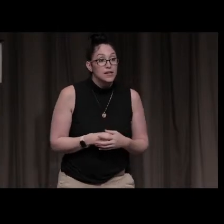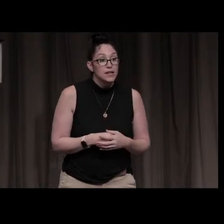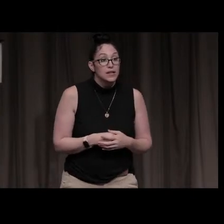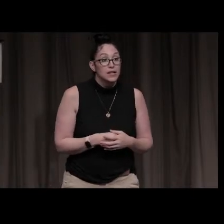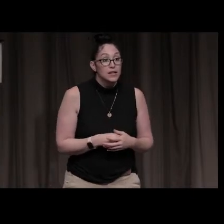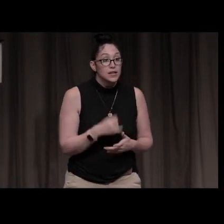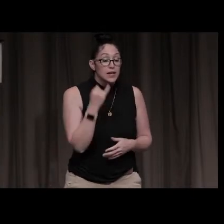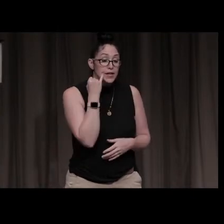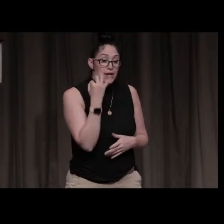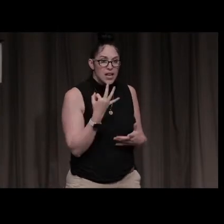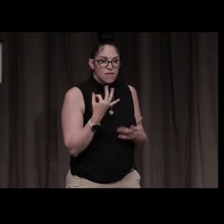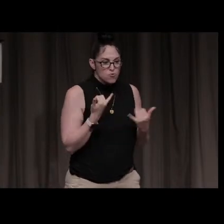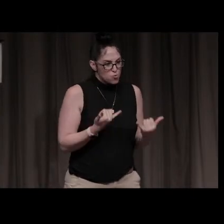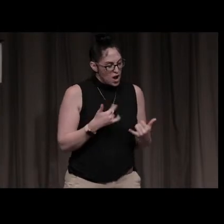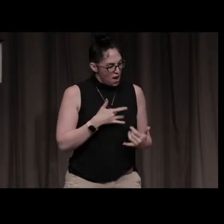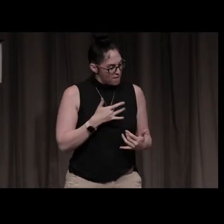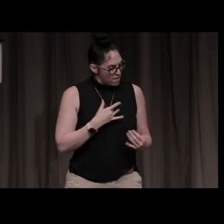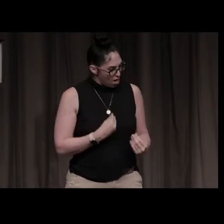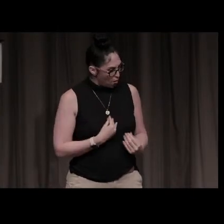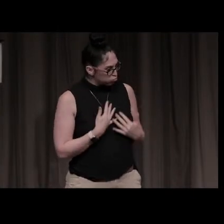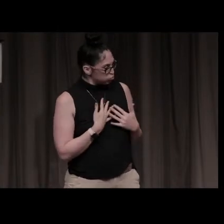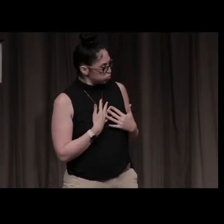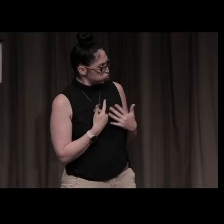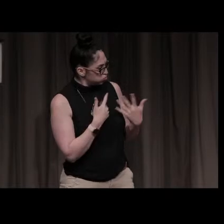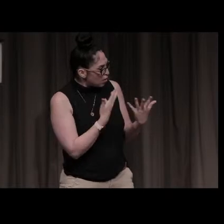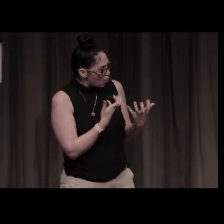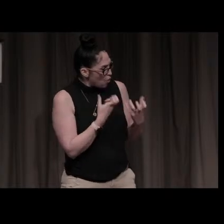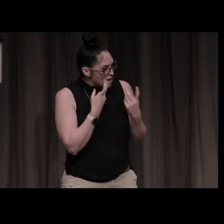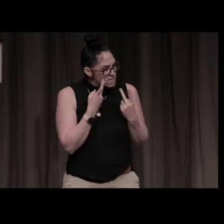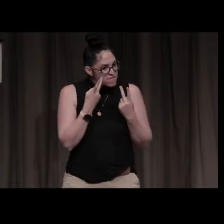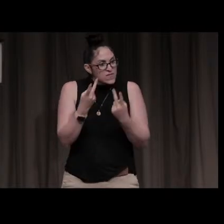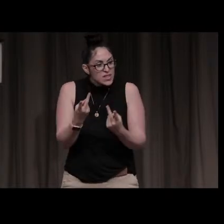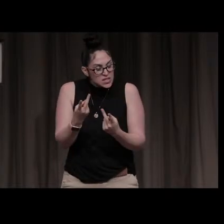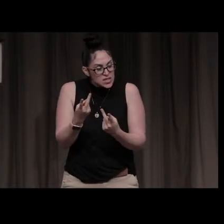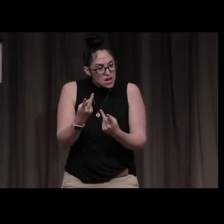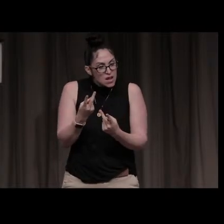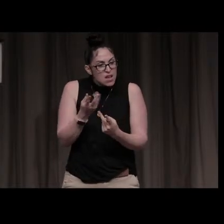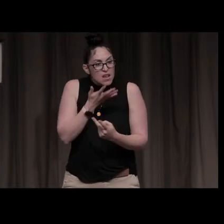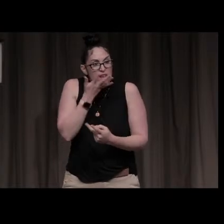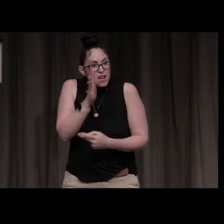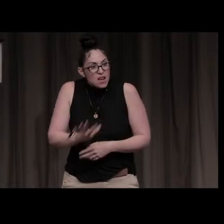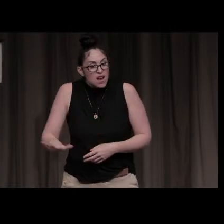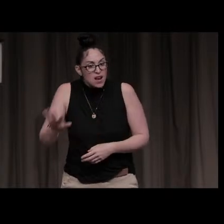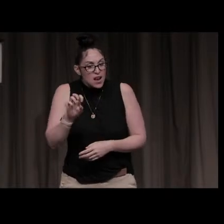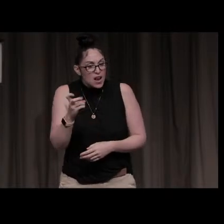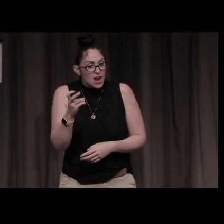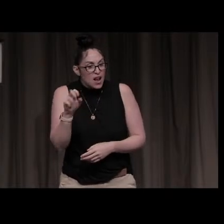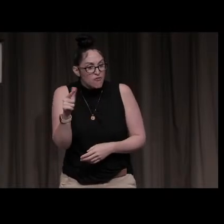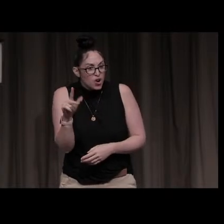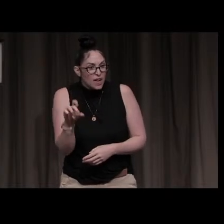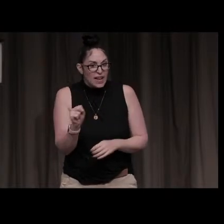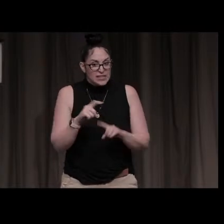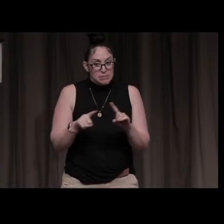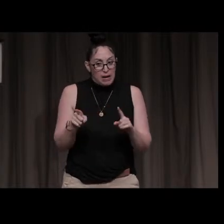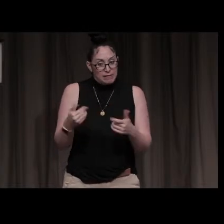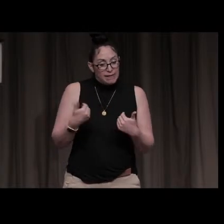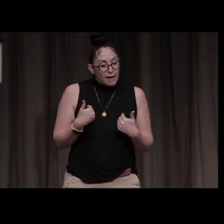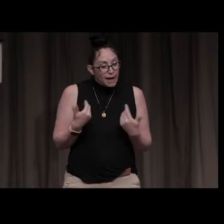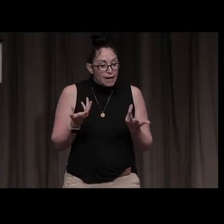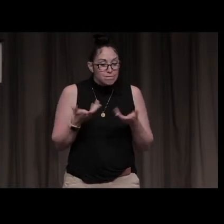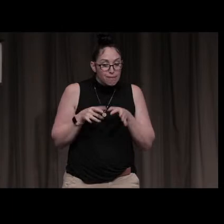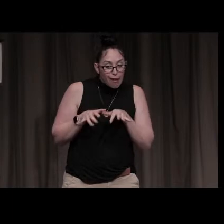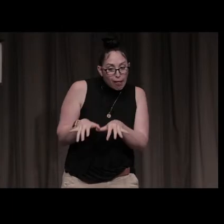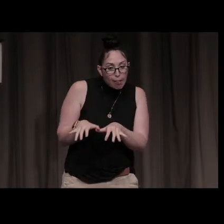I want to pay a visit to the Everglades, but, you know, some of our friends are creepy crawlies and alligators,